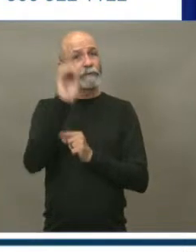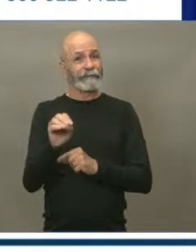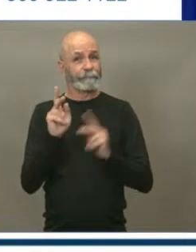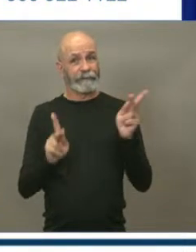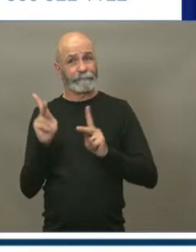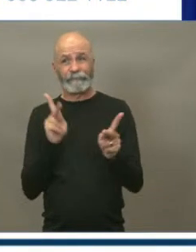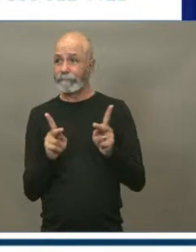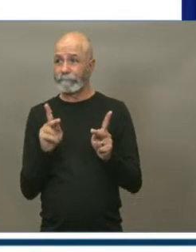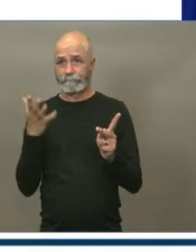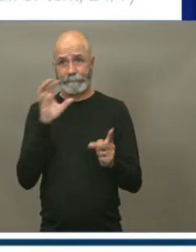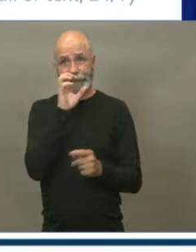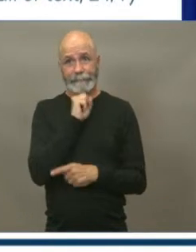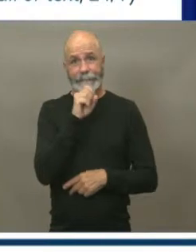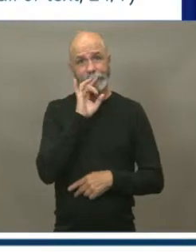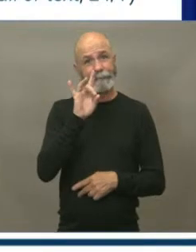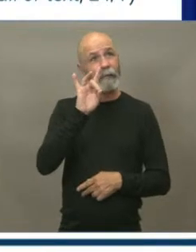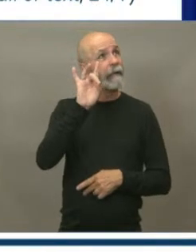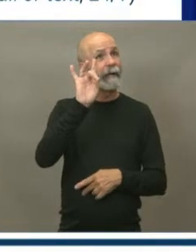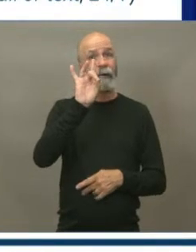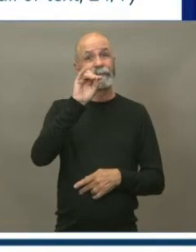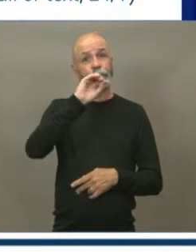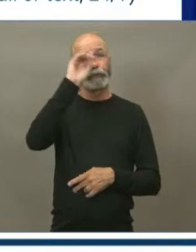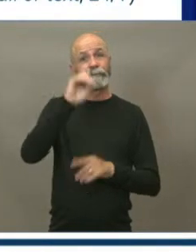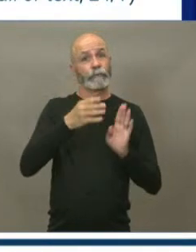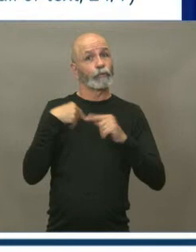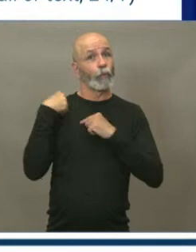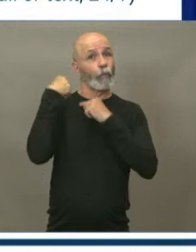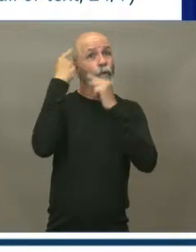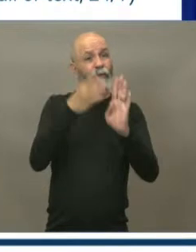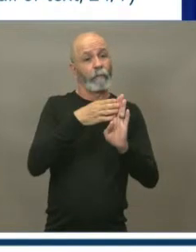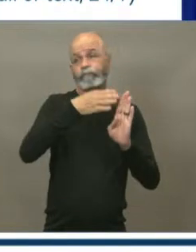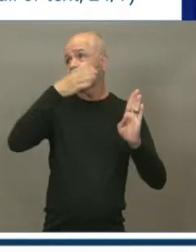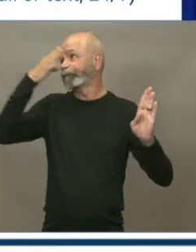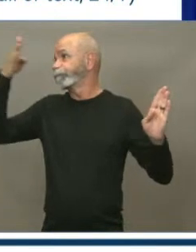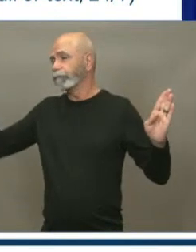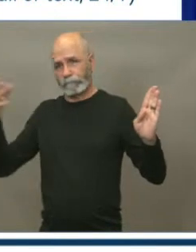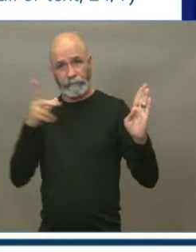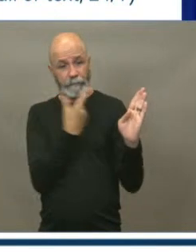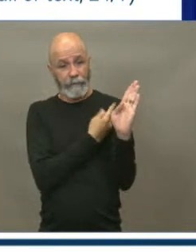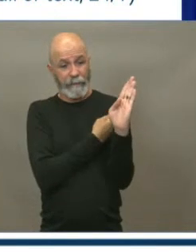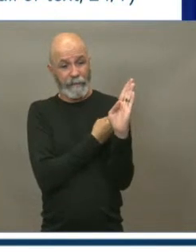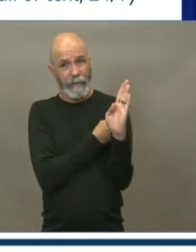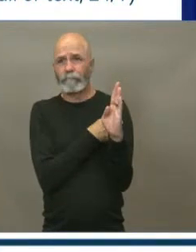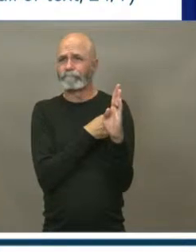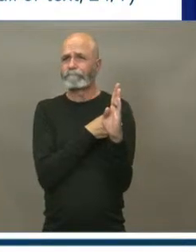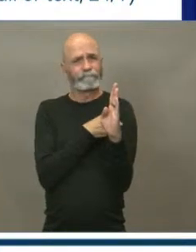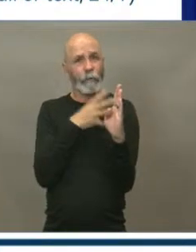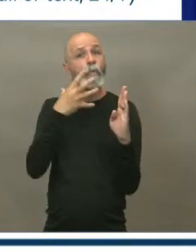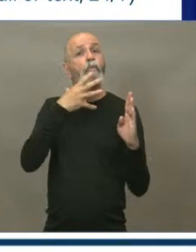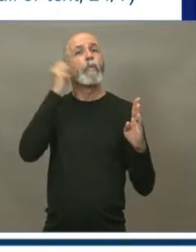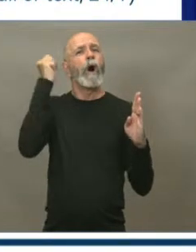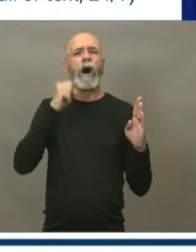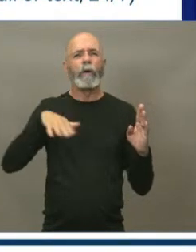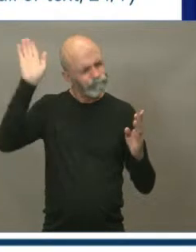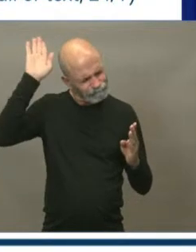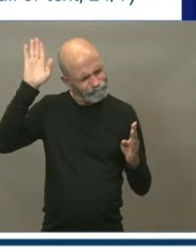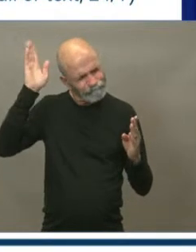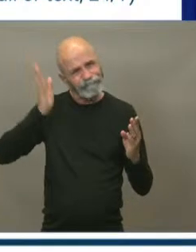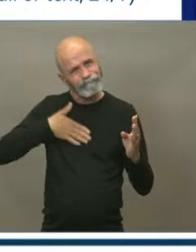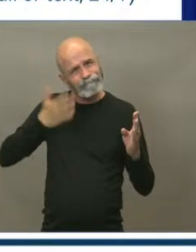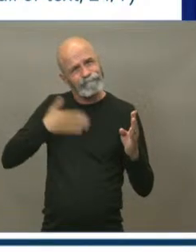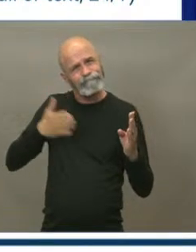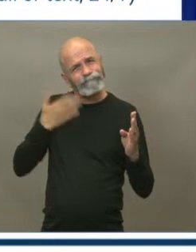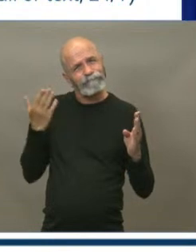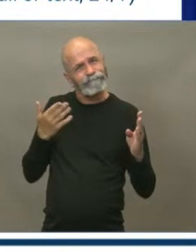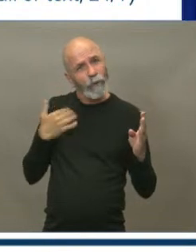over 80% of people are getting vaccinated that are in the higher age groups. We hope to see that with the younger age groups,